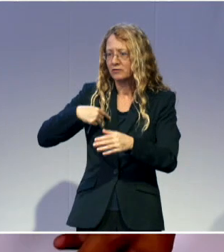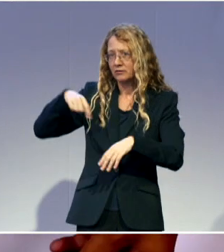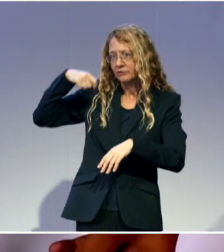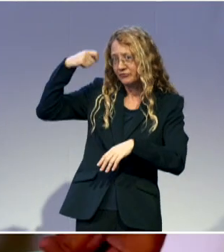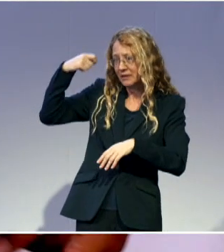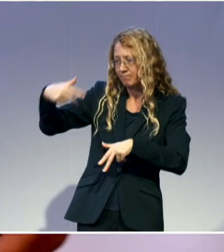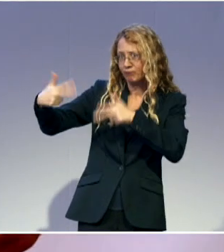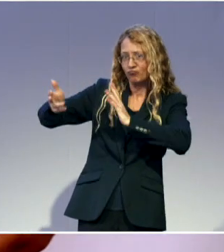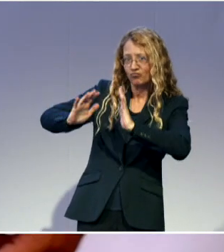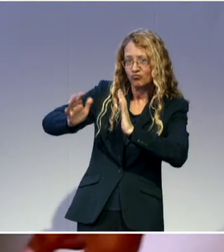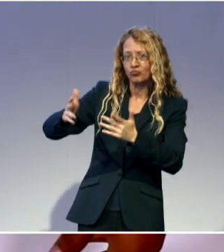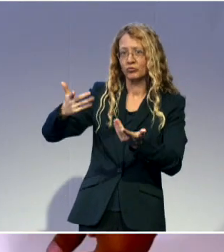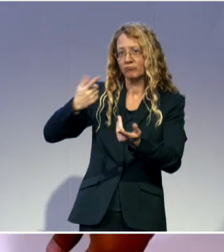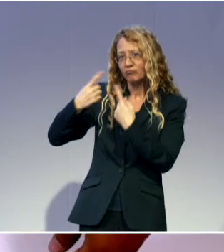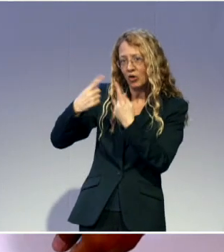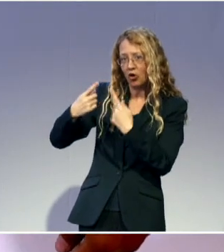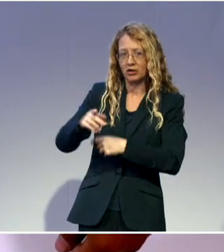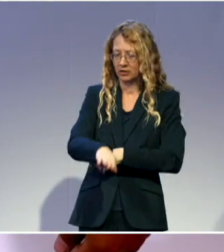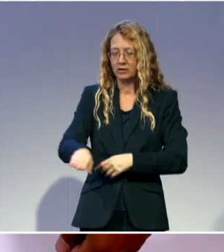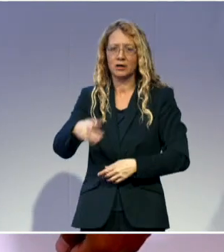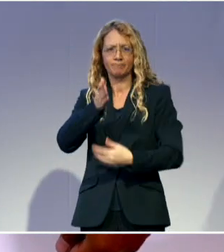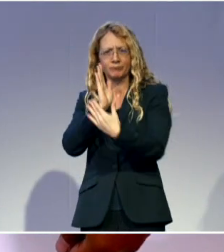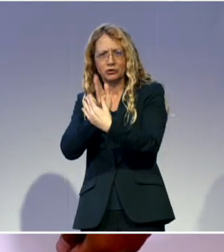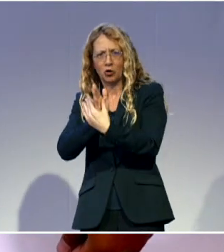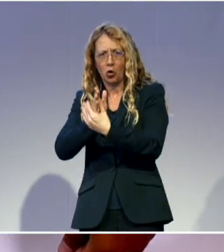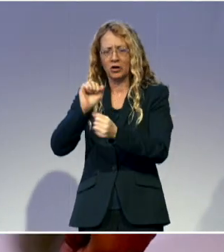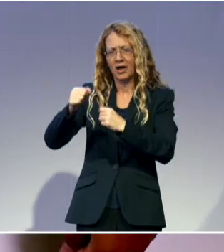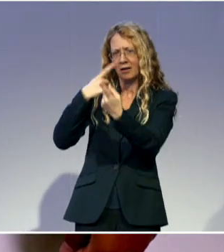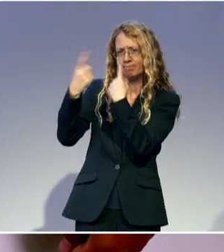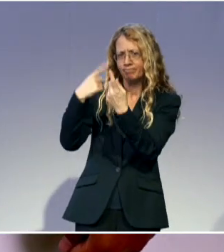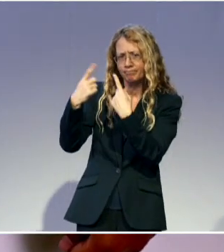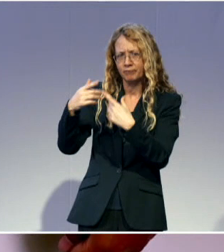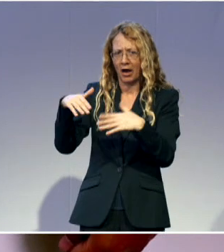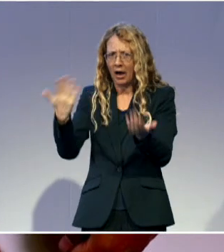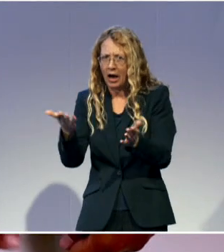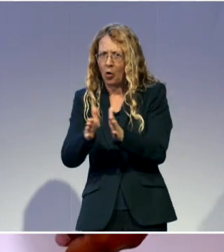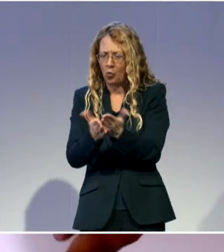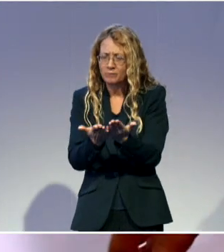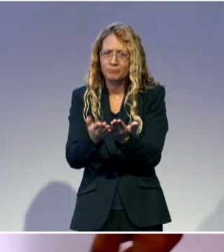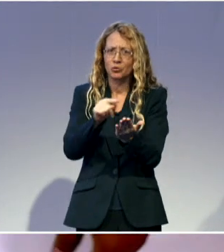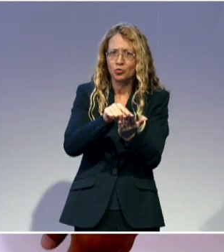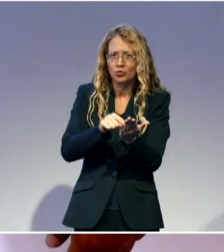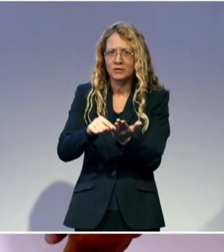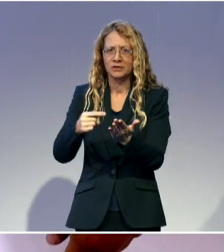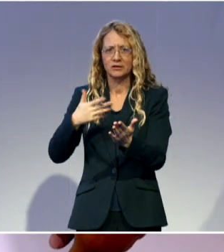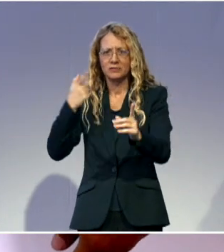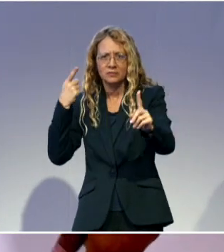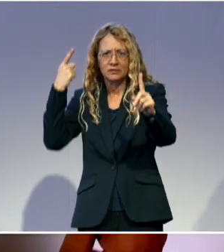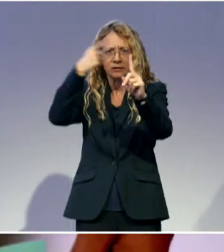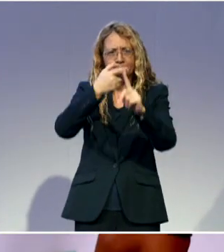individual education plans. In the first year, more than 400 families benefited from its services.